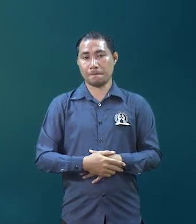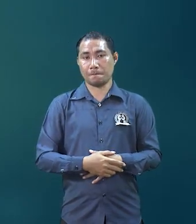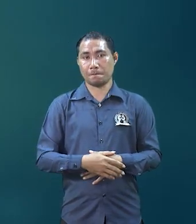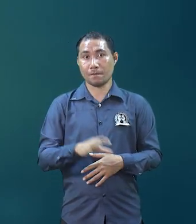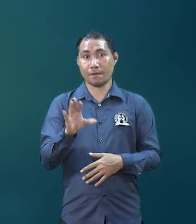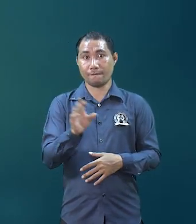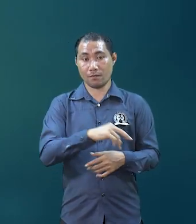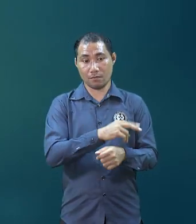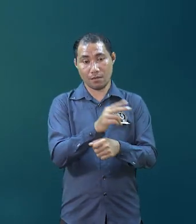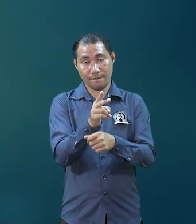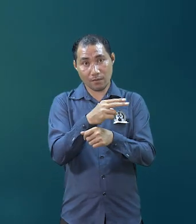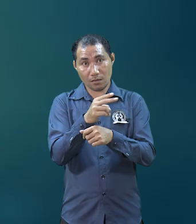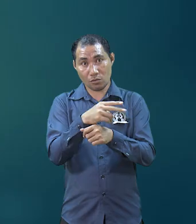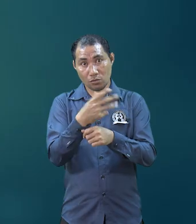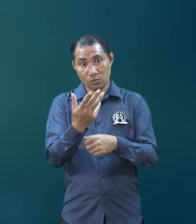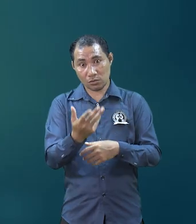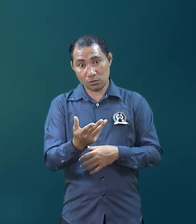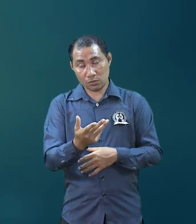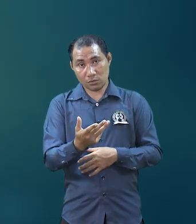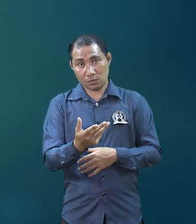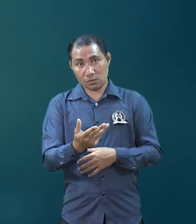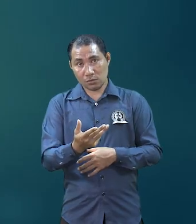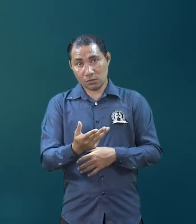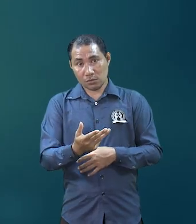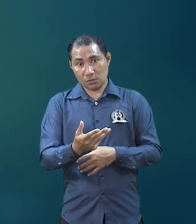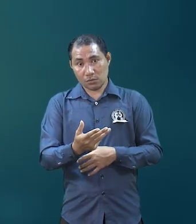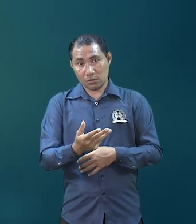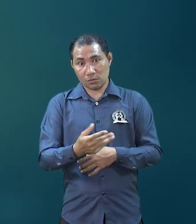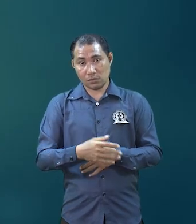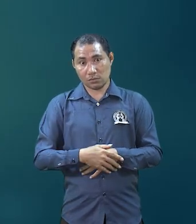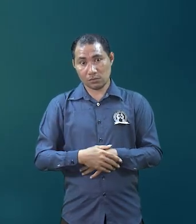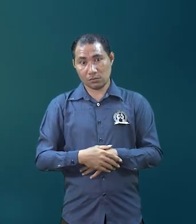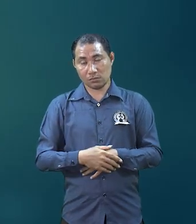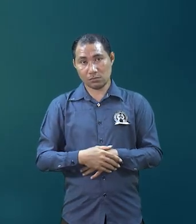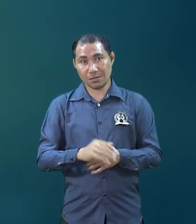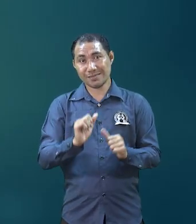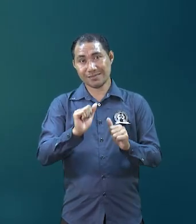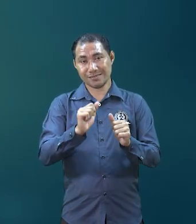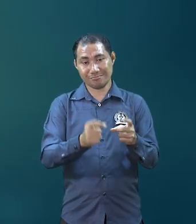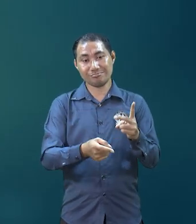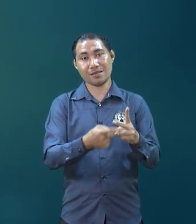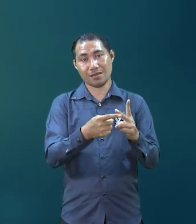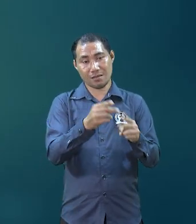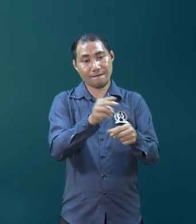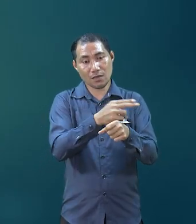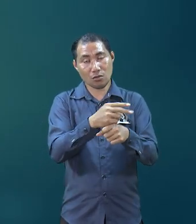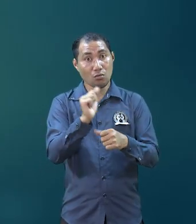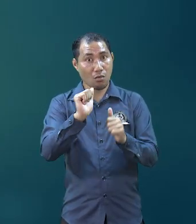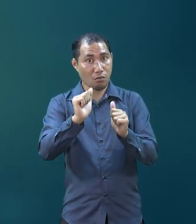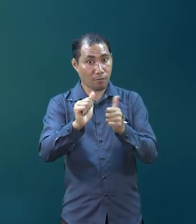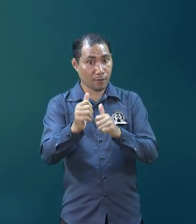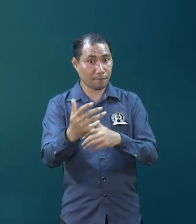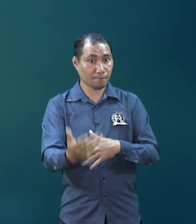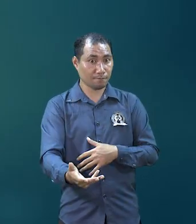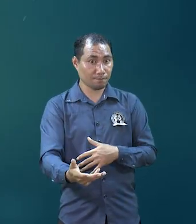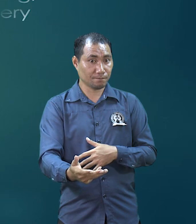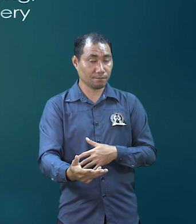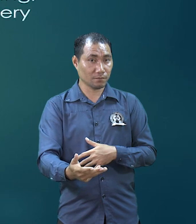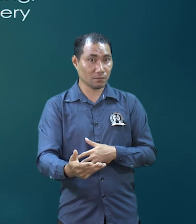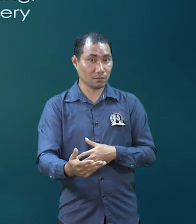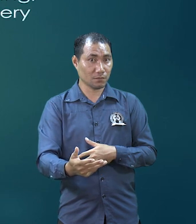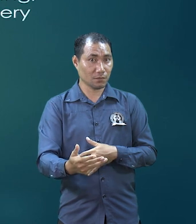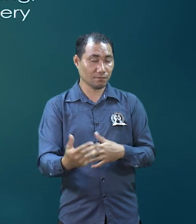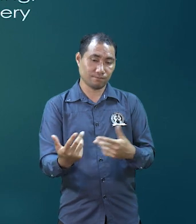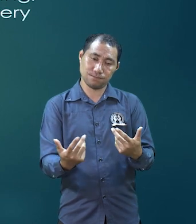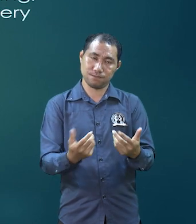From the video clips and the previous slides, we came across with so many